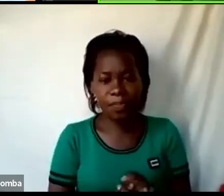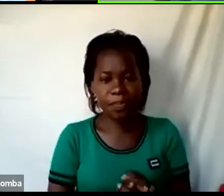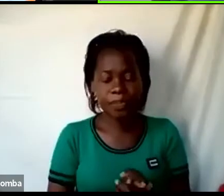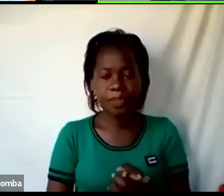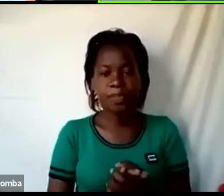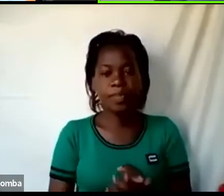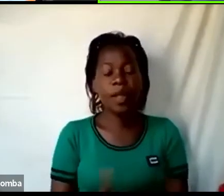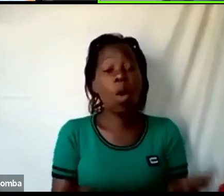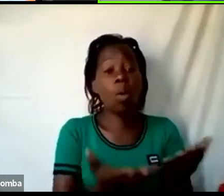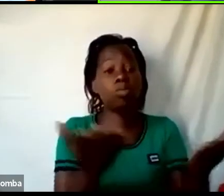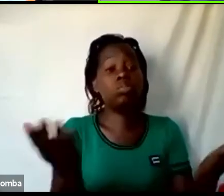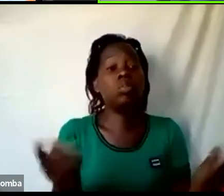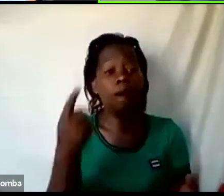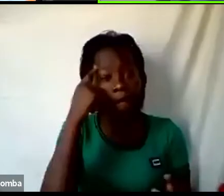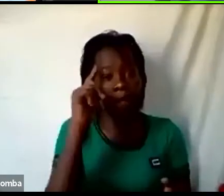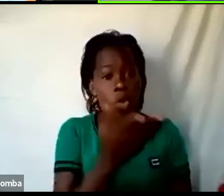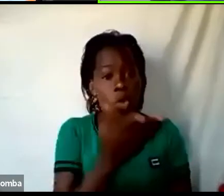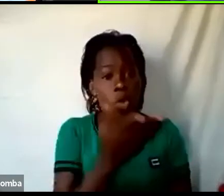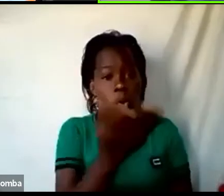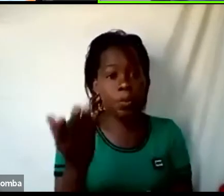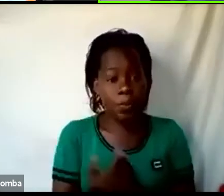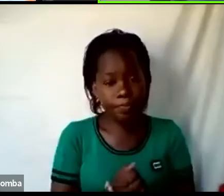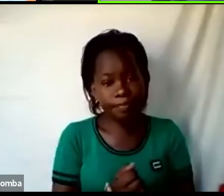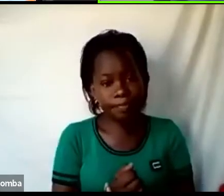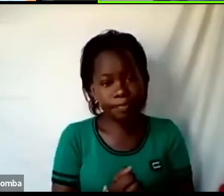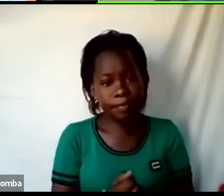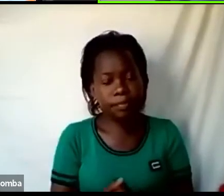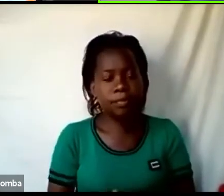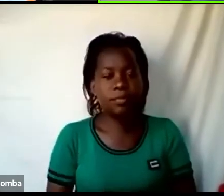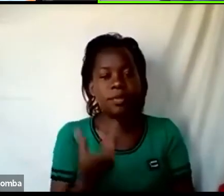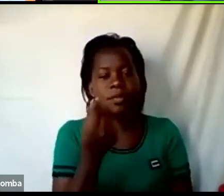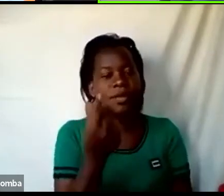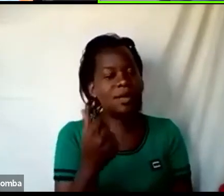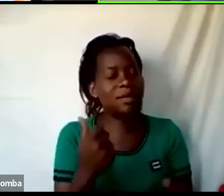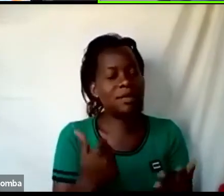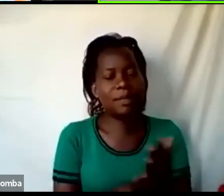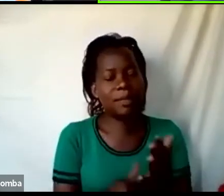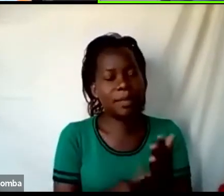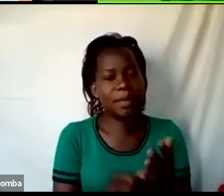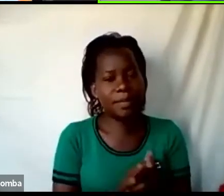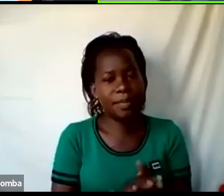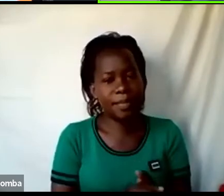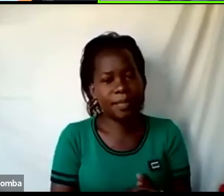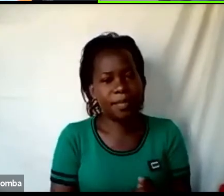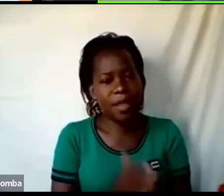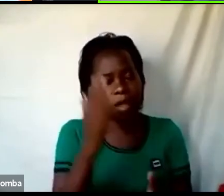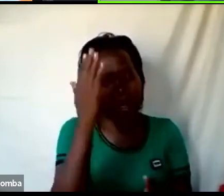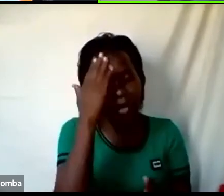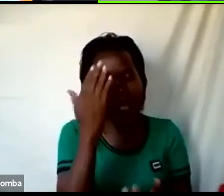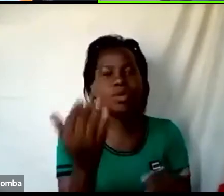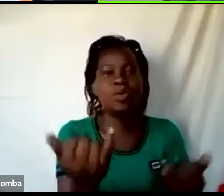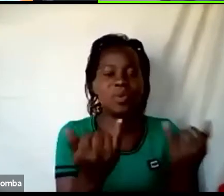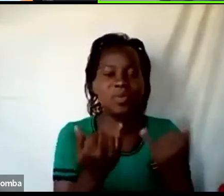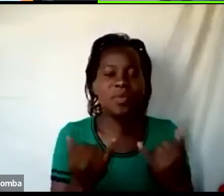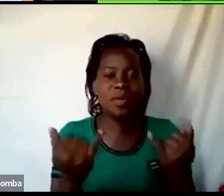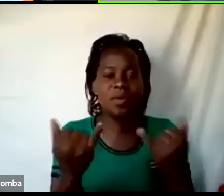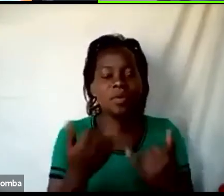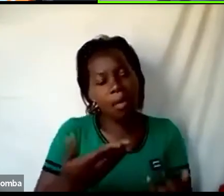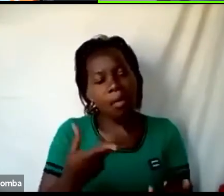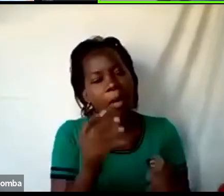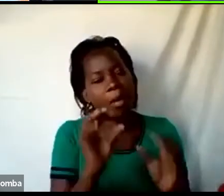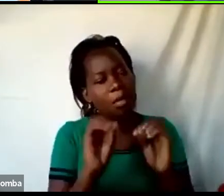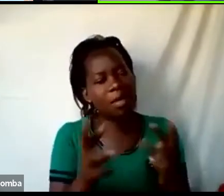everywhere for you. Financing is a challenge, yes. And you are all going to tell us, I have no money, how can I start a